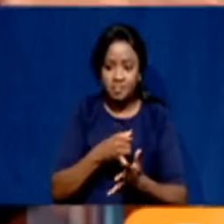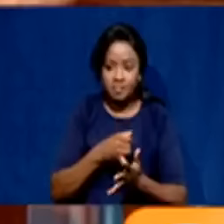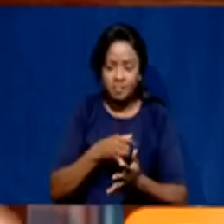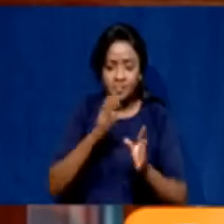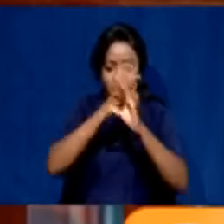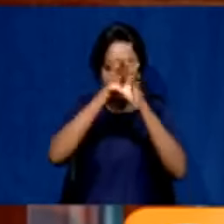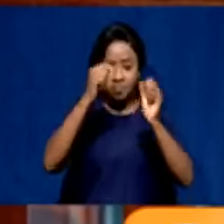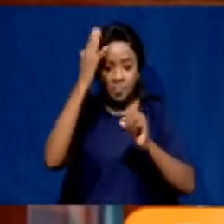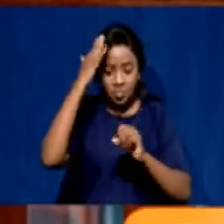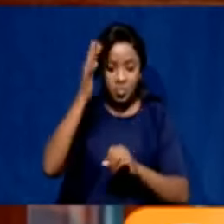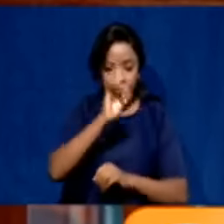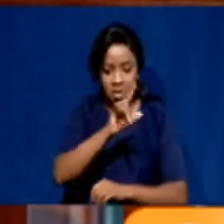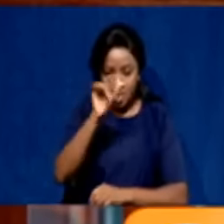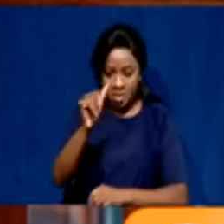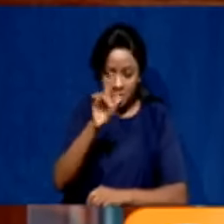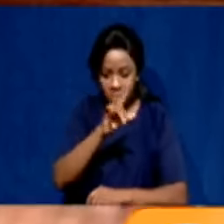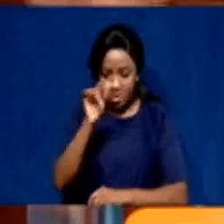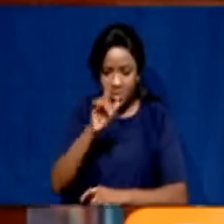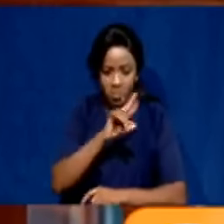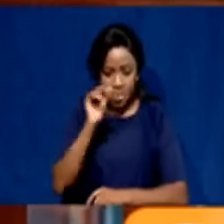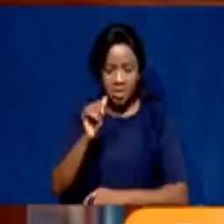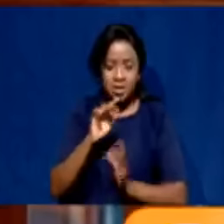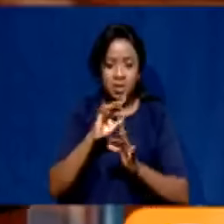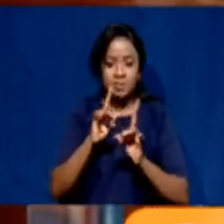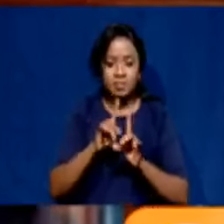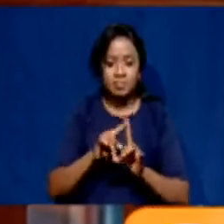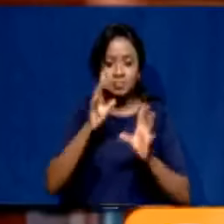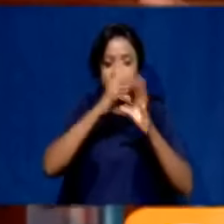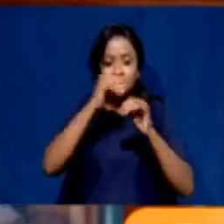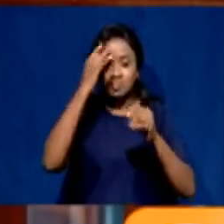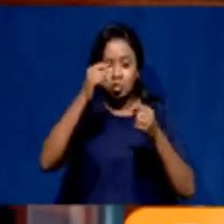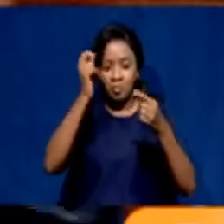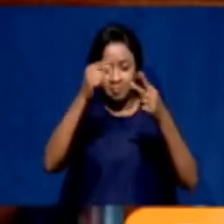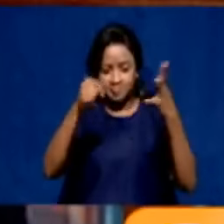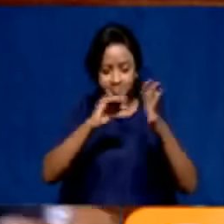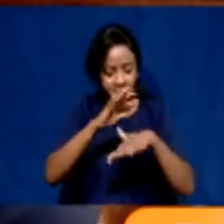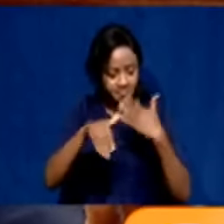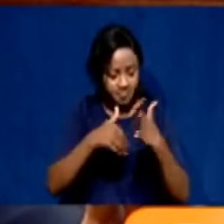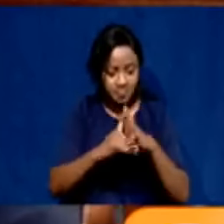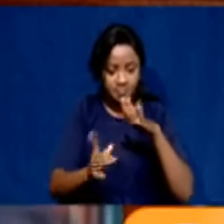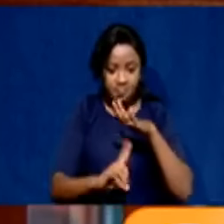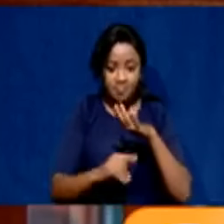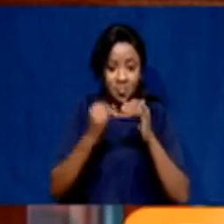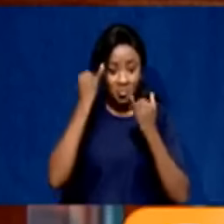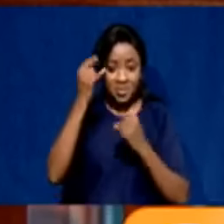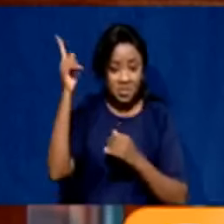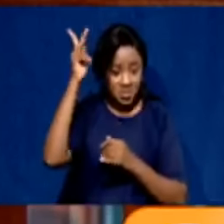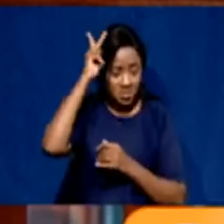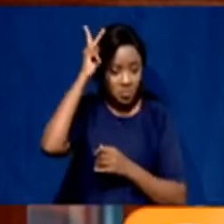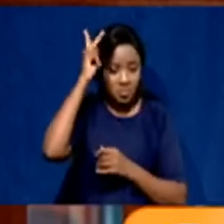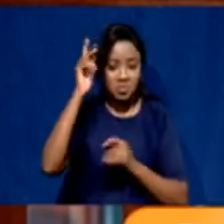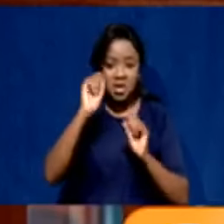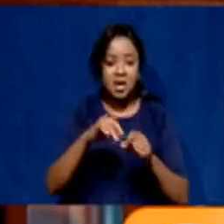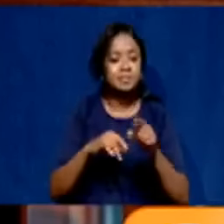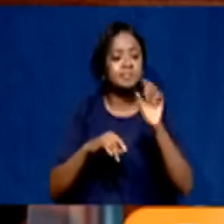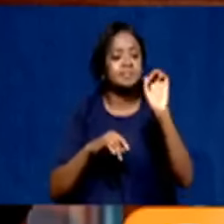knows everybody's ministry. You know, so you can imagine the body of knowledge that he brings along. So he'll take you up on